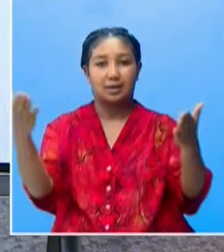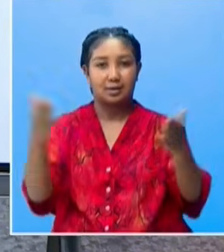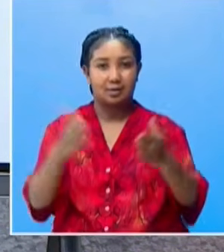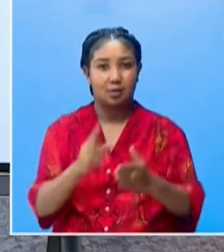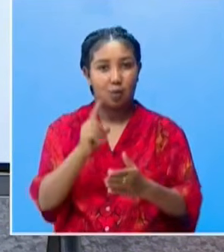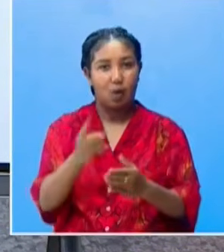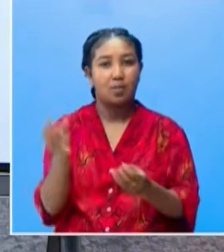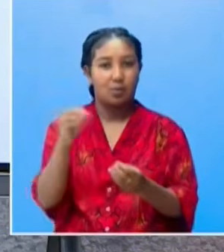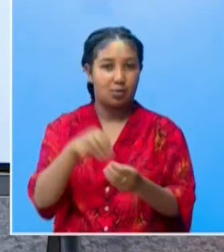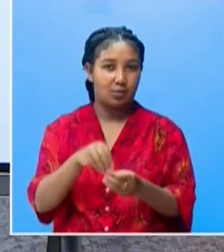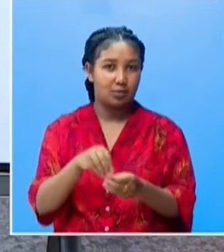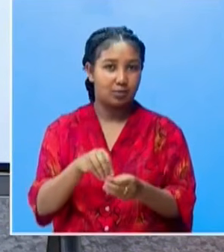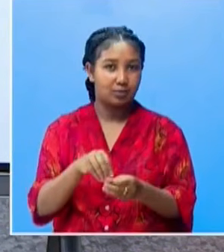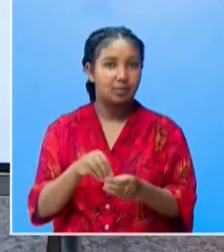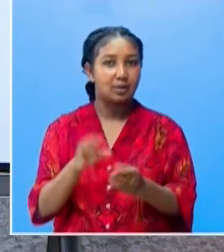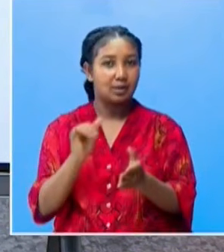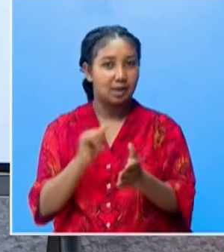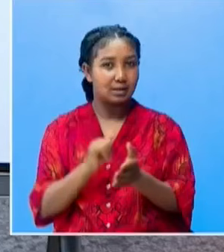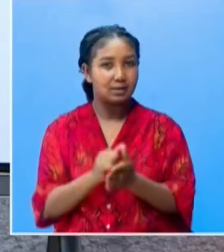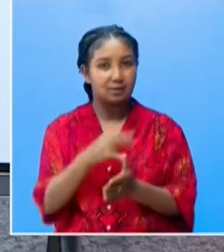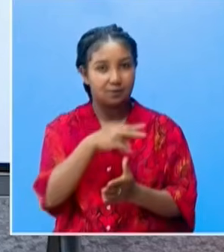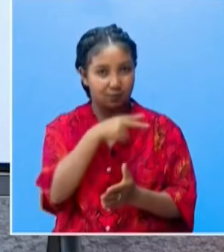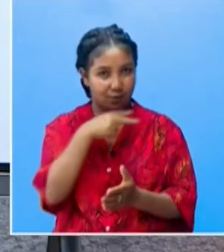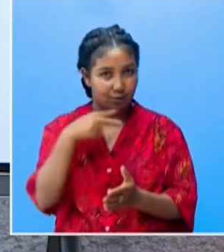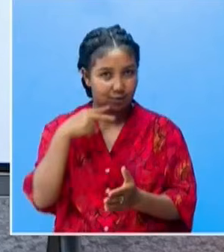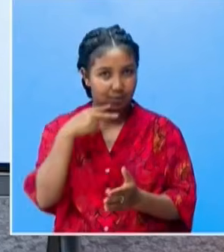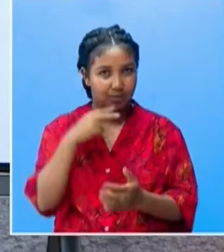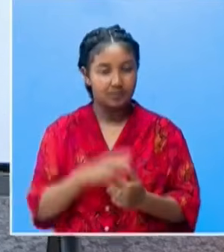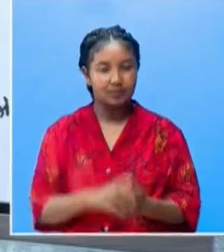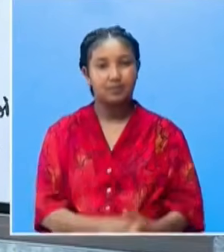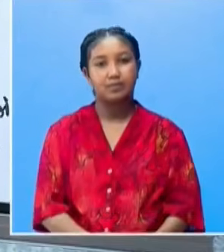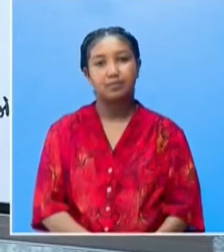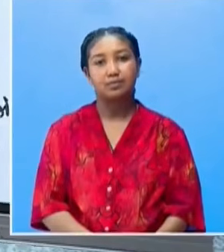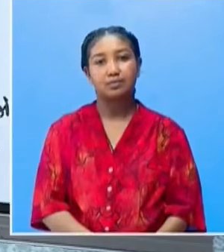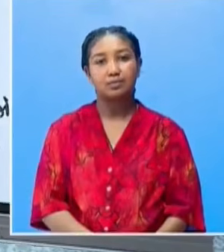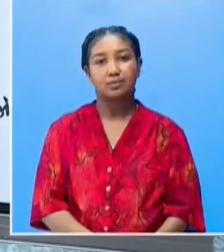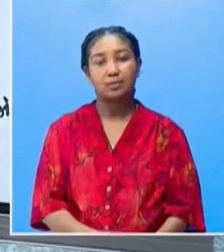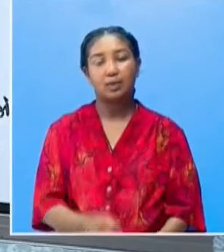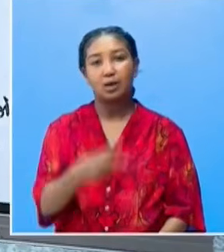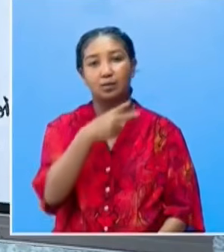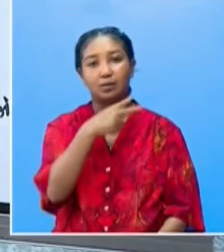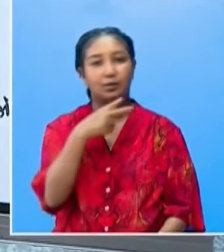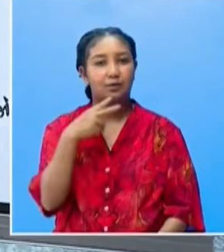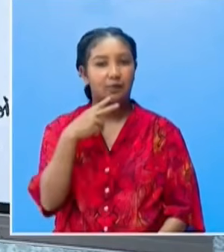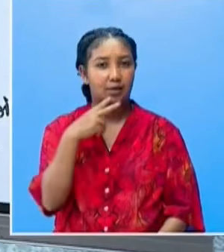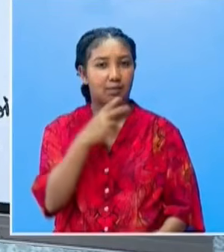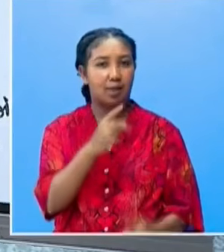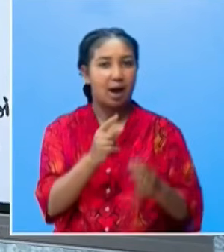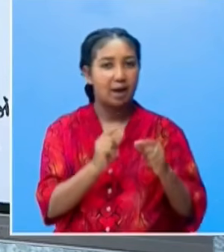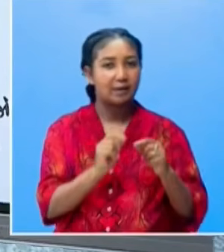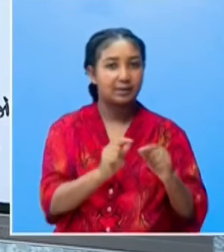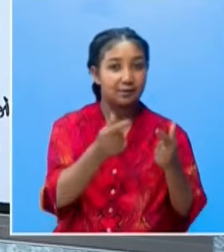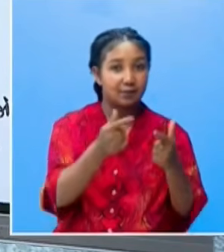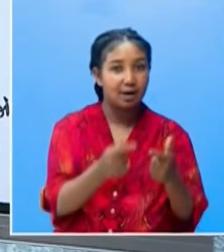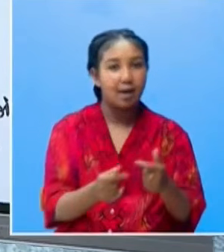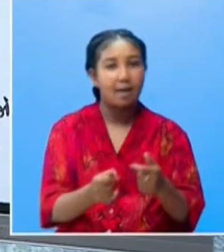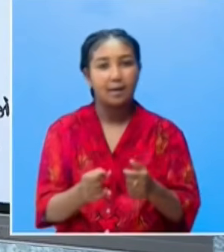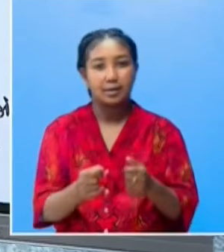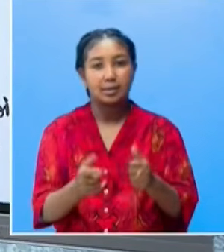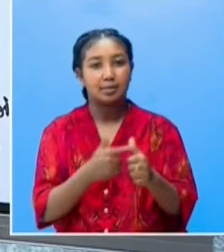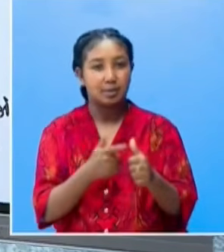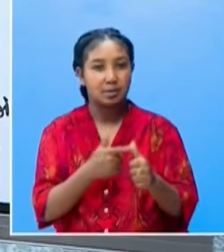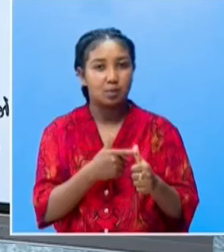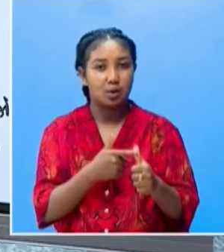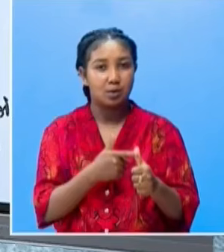one more, yeah? That is the verb. Look at the verb on the active sentence. The first